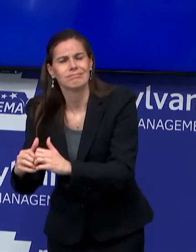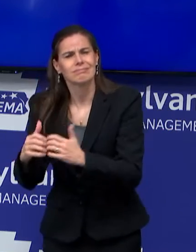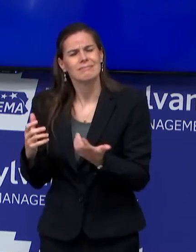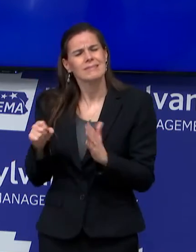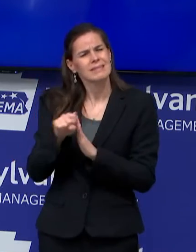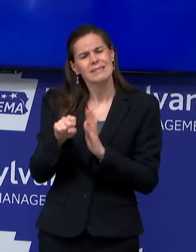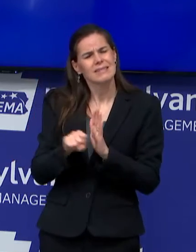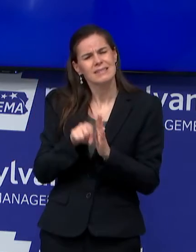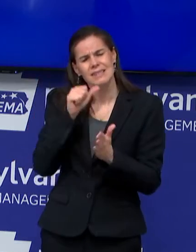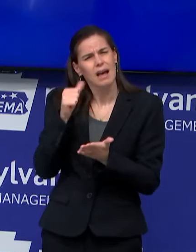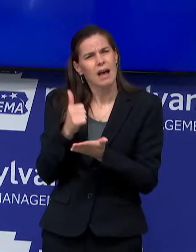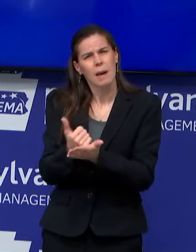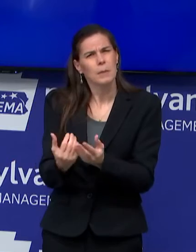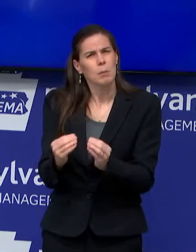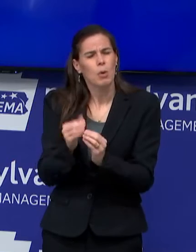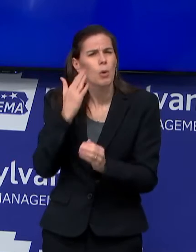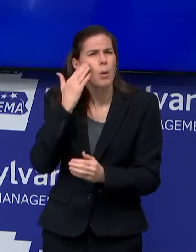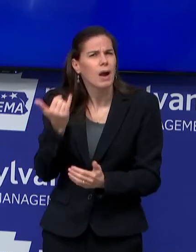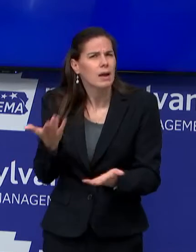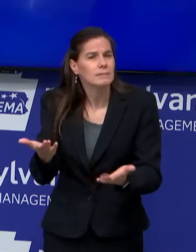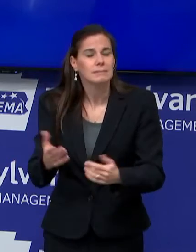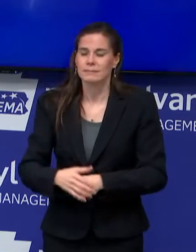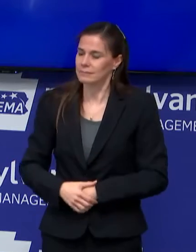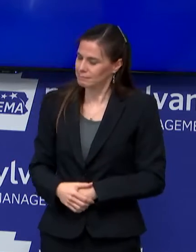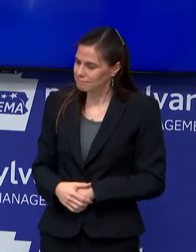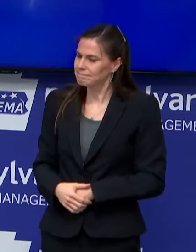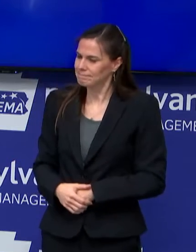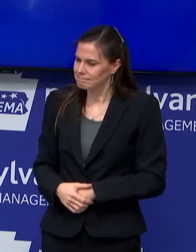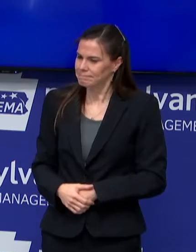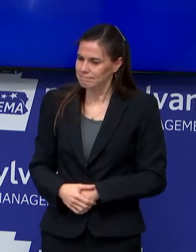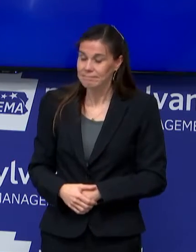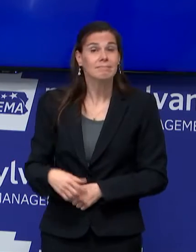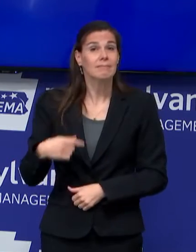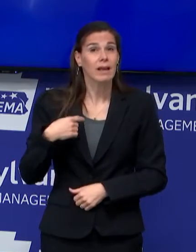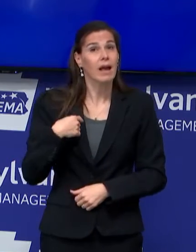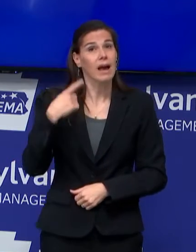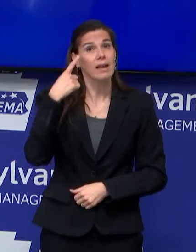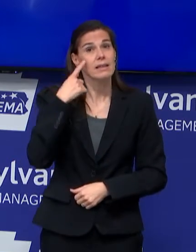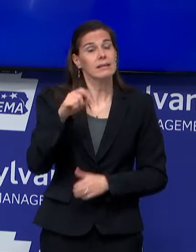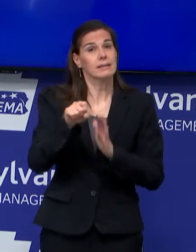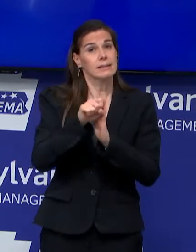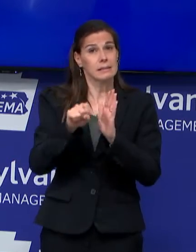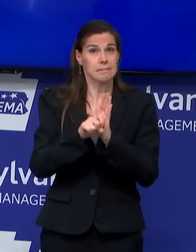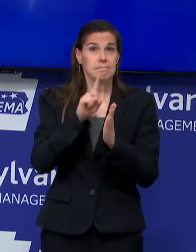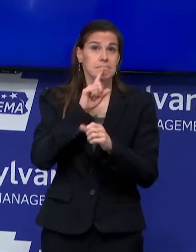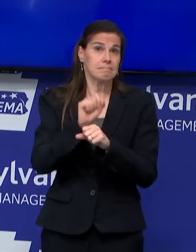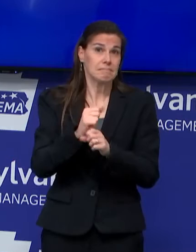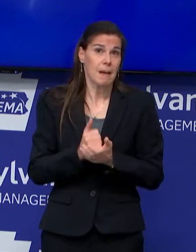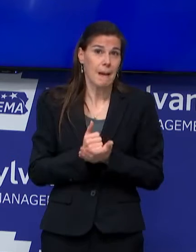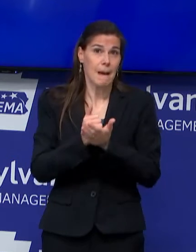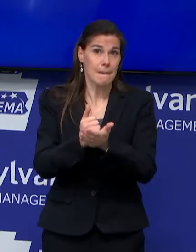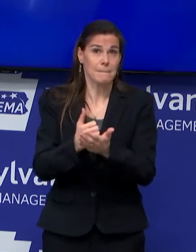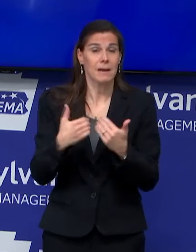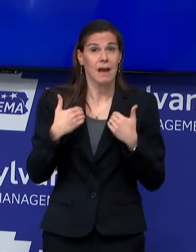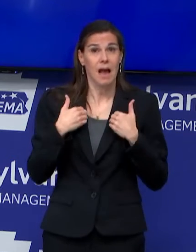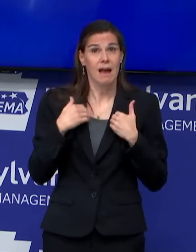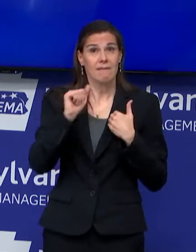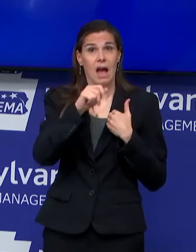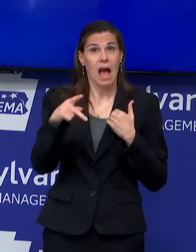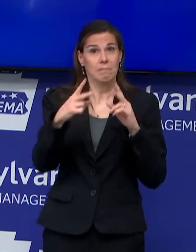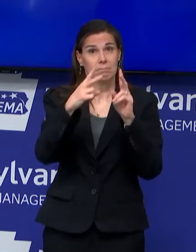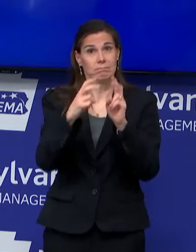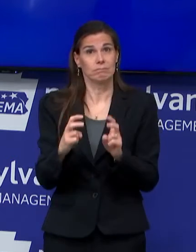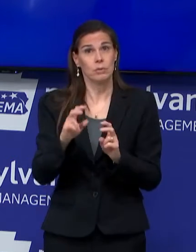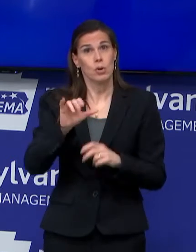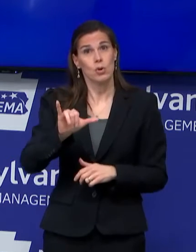in this process? So I think the state is helping with the implementation of the Your Turn tool. Like I said, we've had 180,000 folks sign